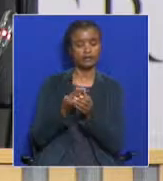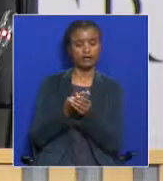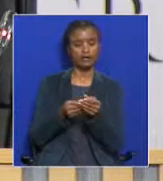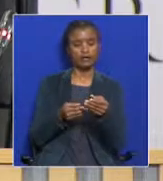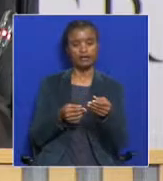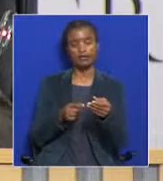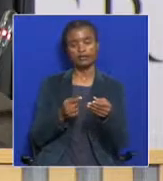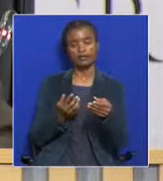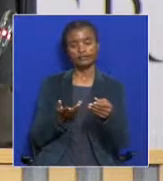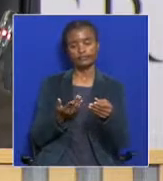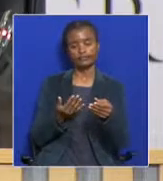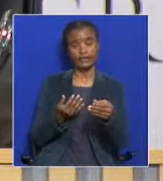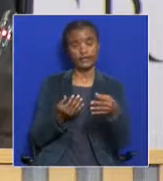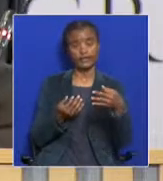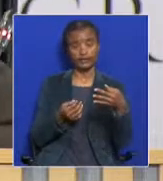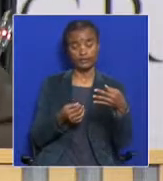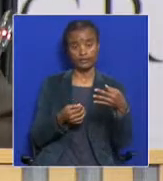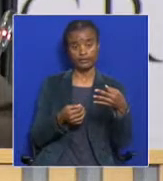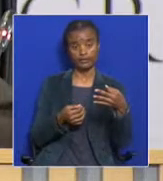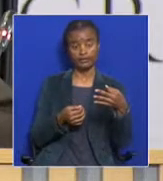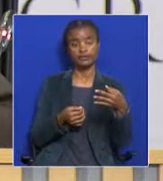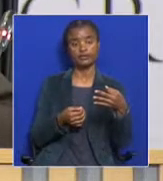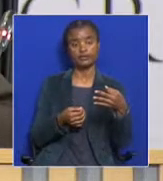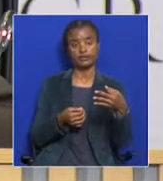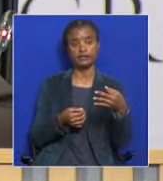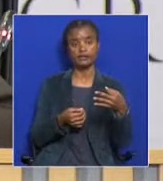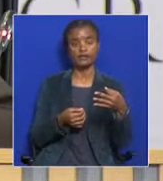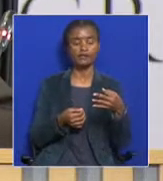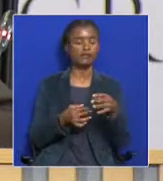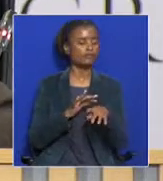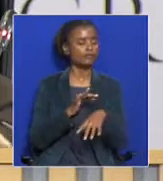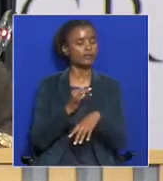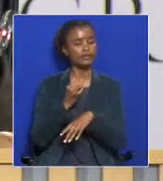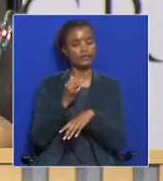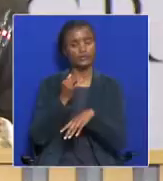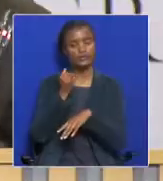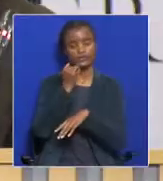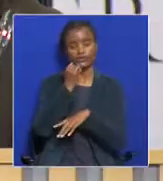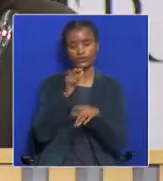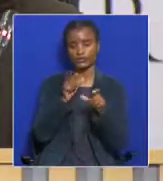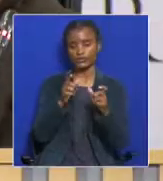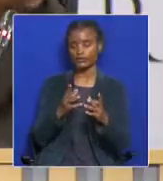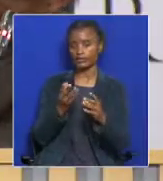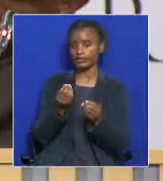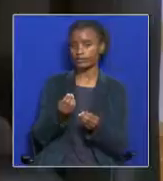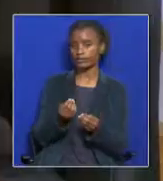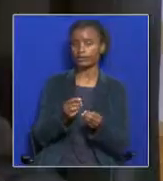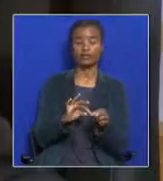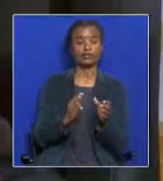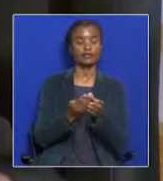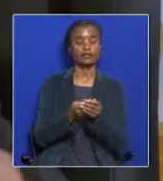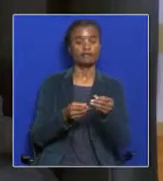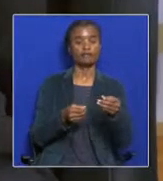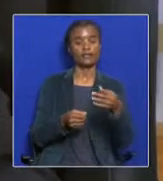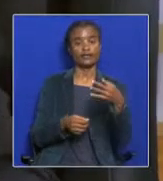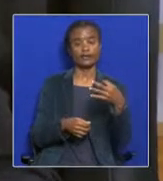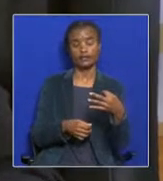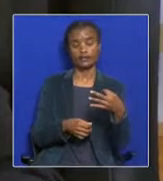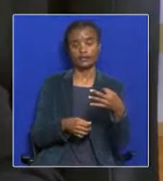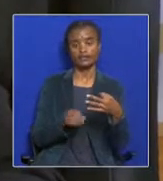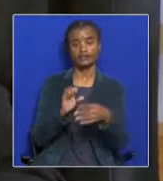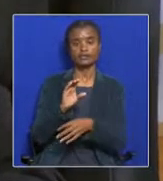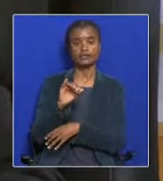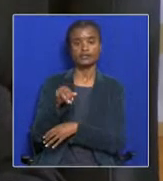3. Sorry, what number, Commissioner? It's file 3. File 3. And then